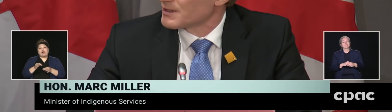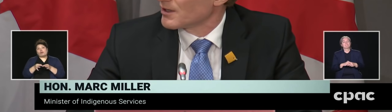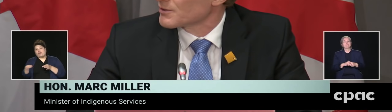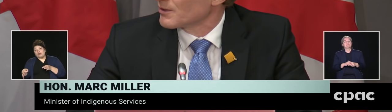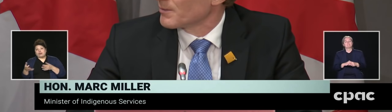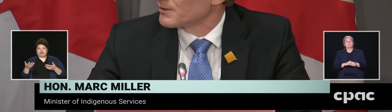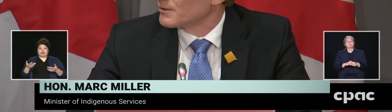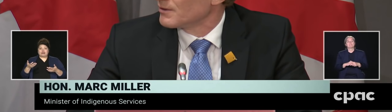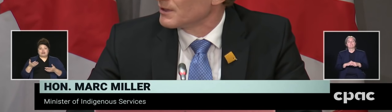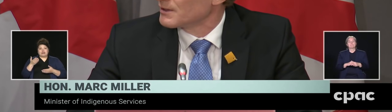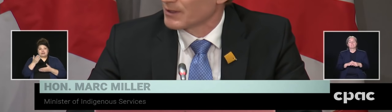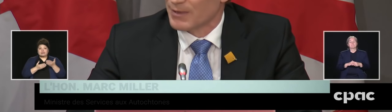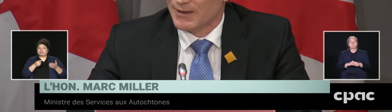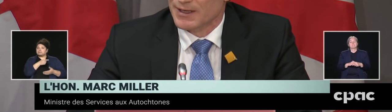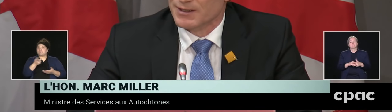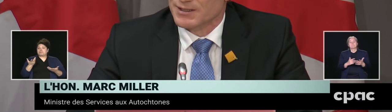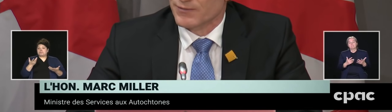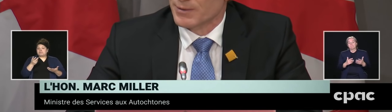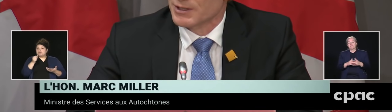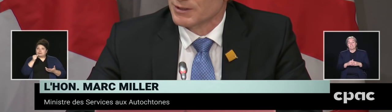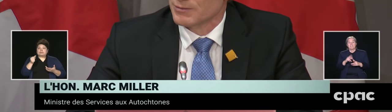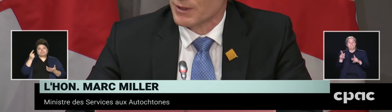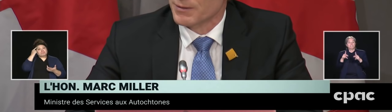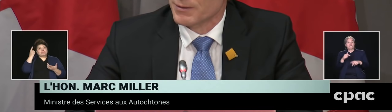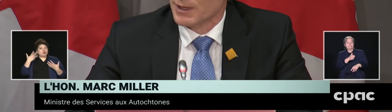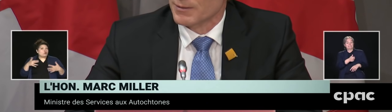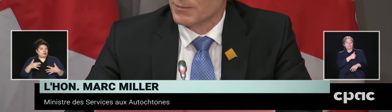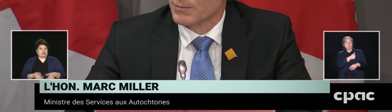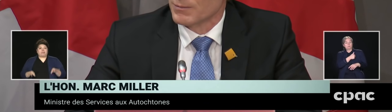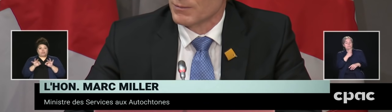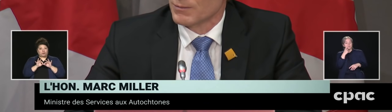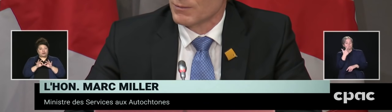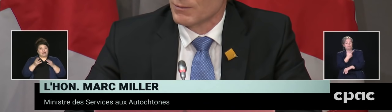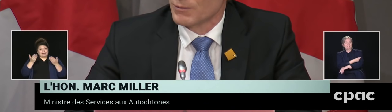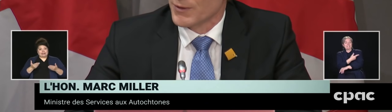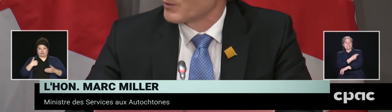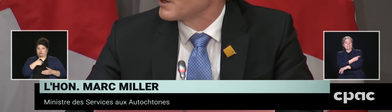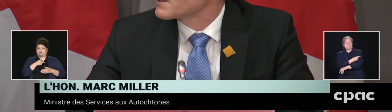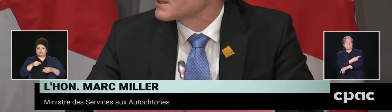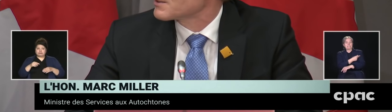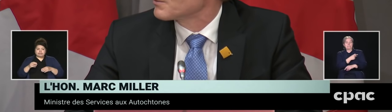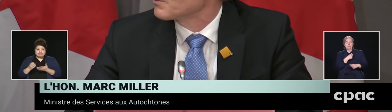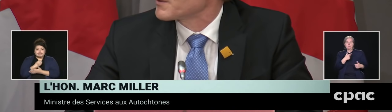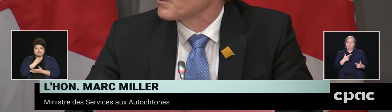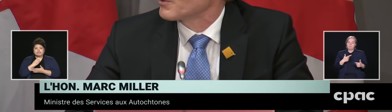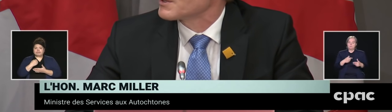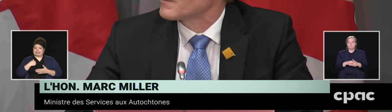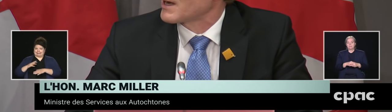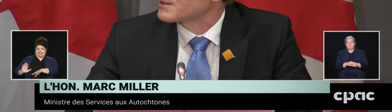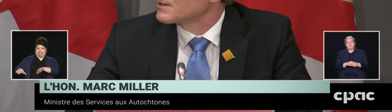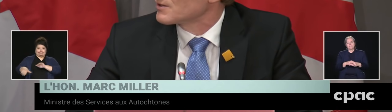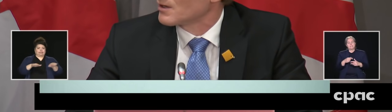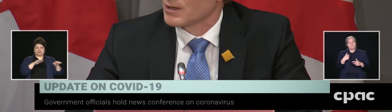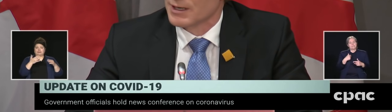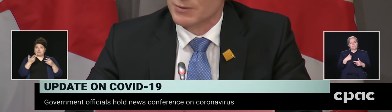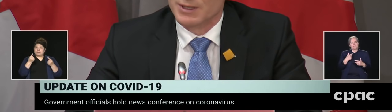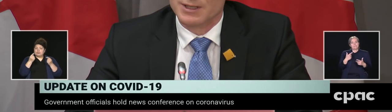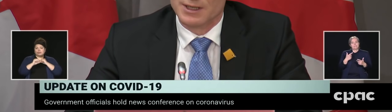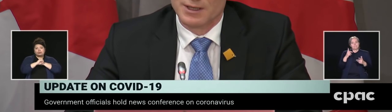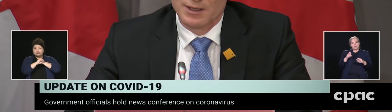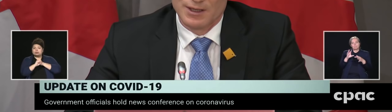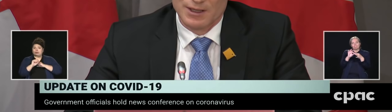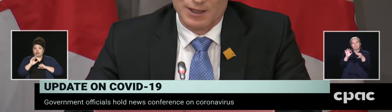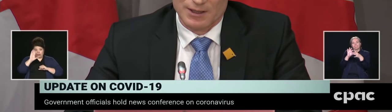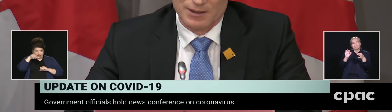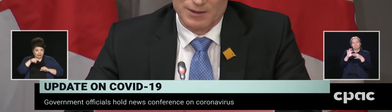regarded, this is also an opportunity to combat that disinformation with awareness as to what the importance of vaccines are. And as we